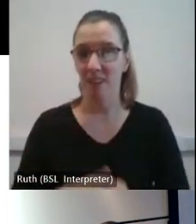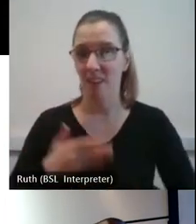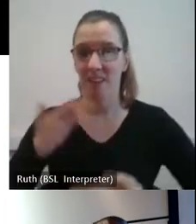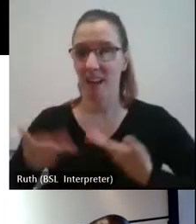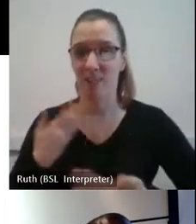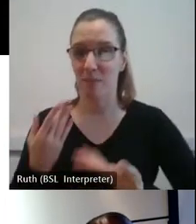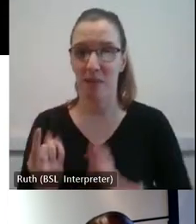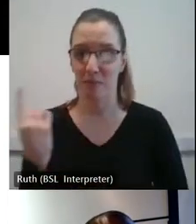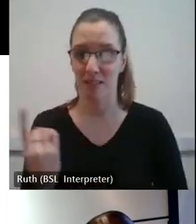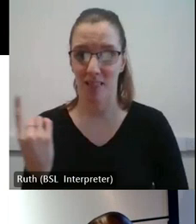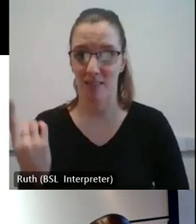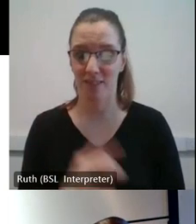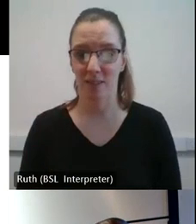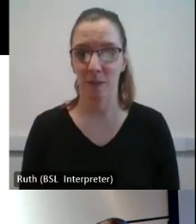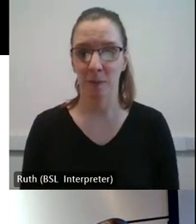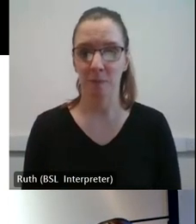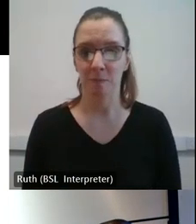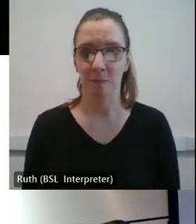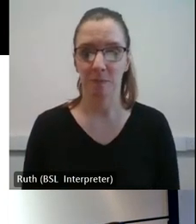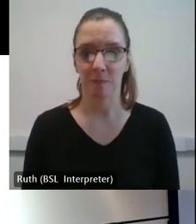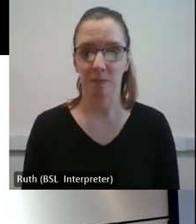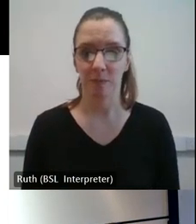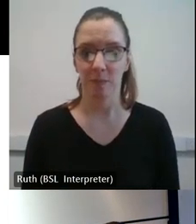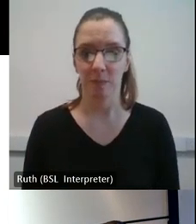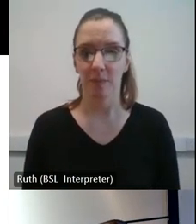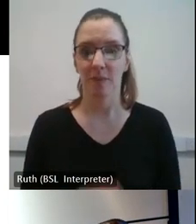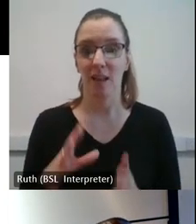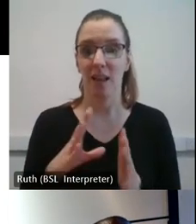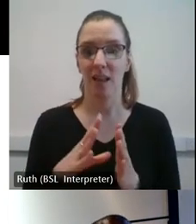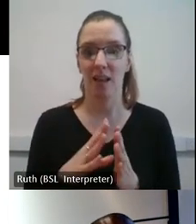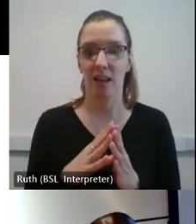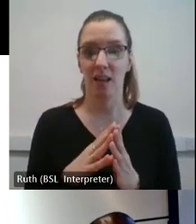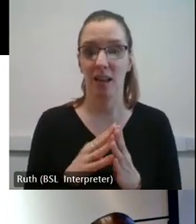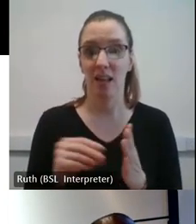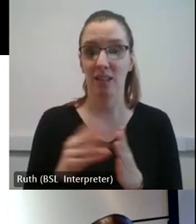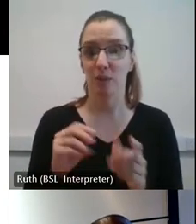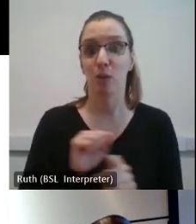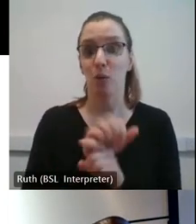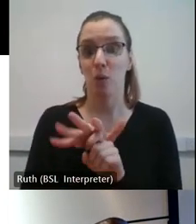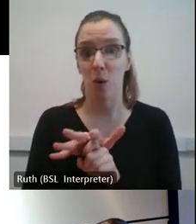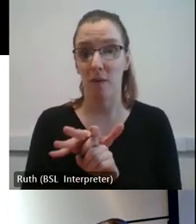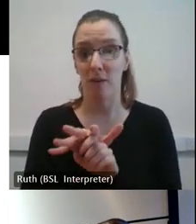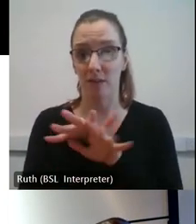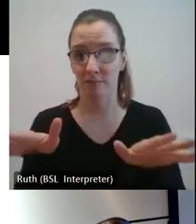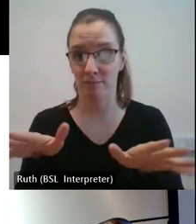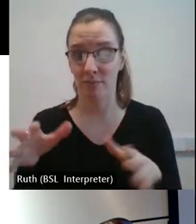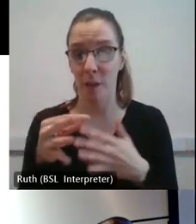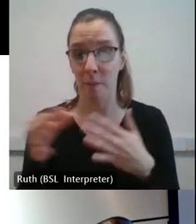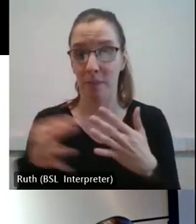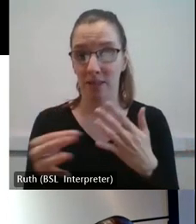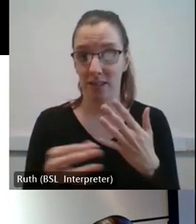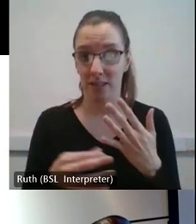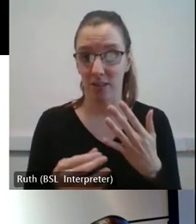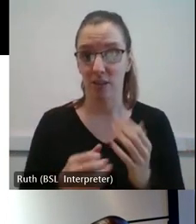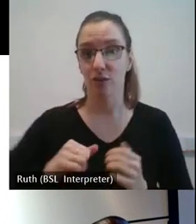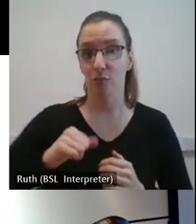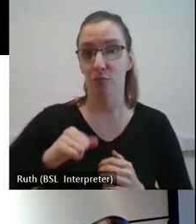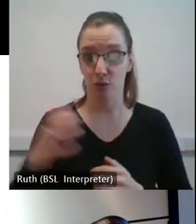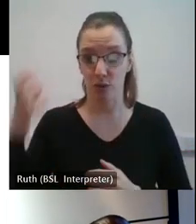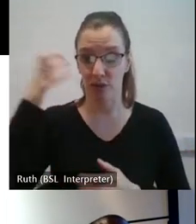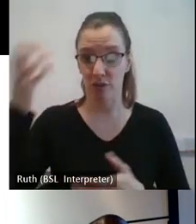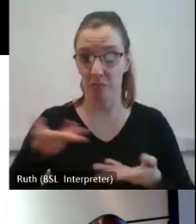And if the, for example, the COVID materials that we're getting from the WHO, the Scottish government,